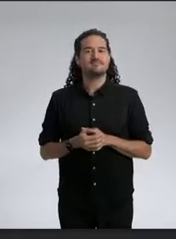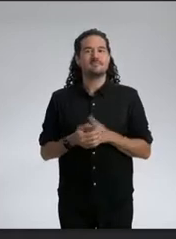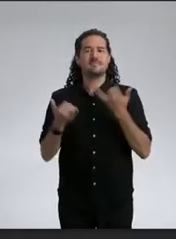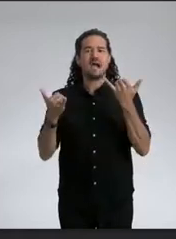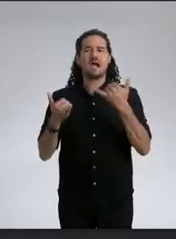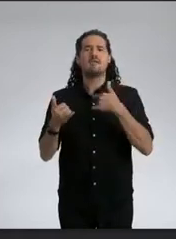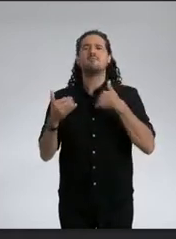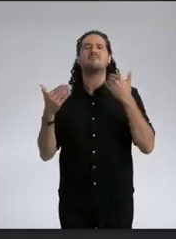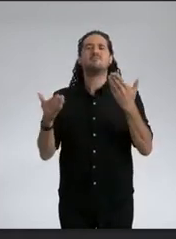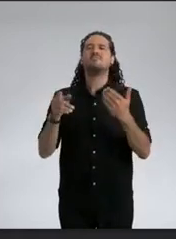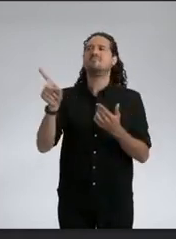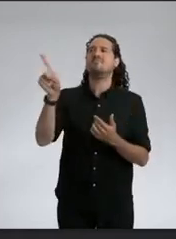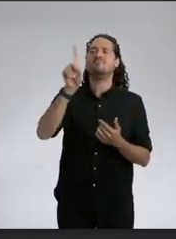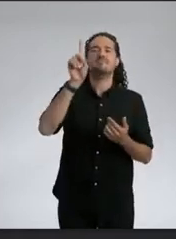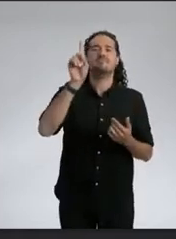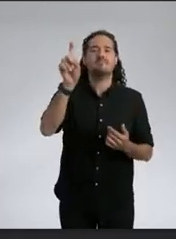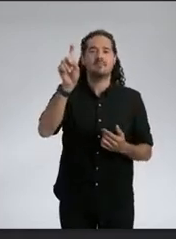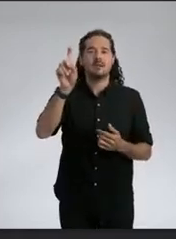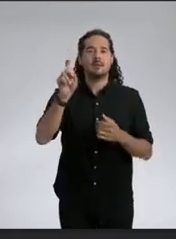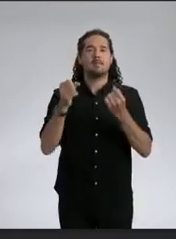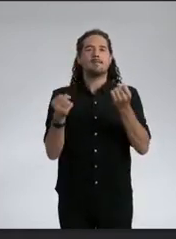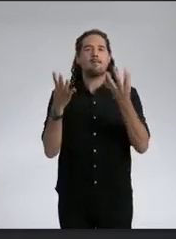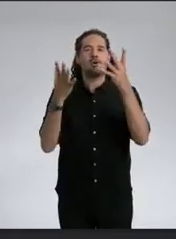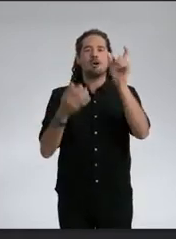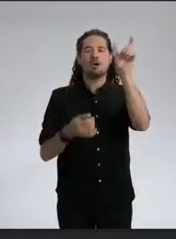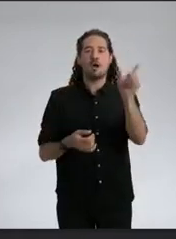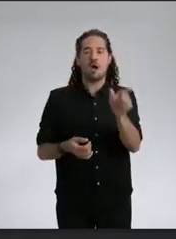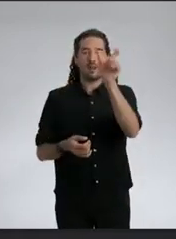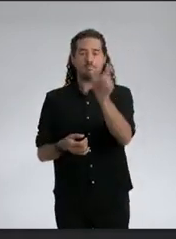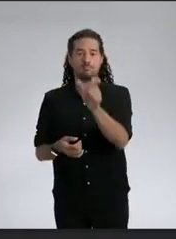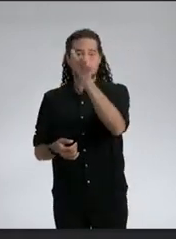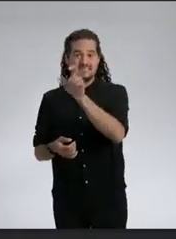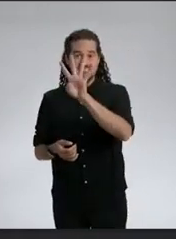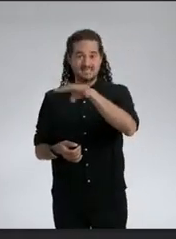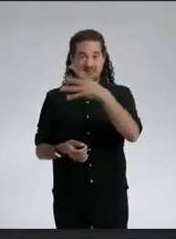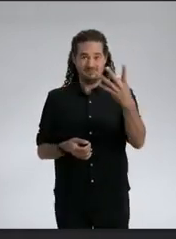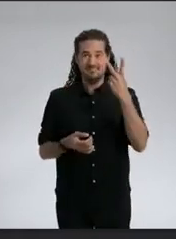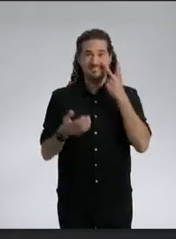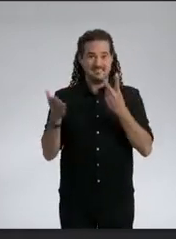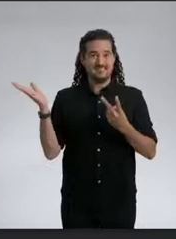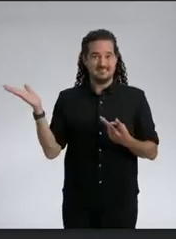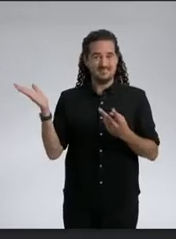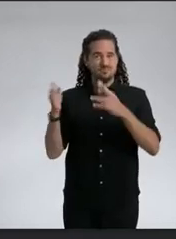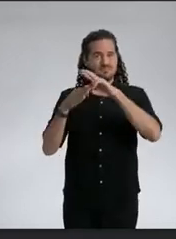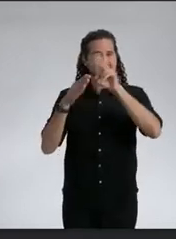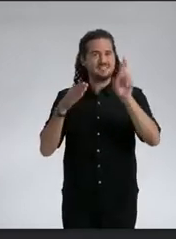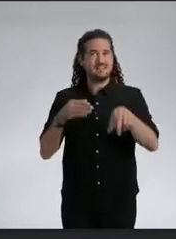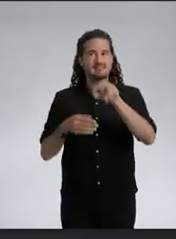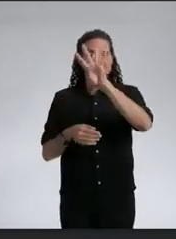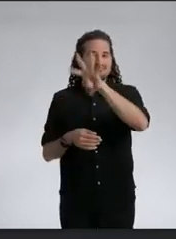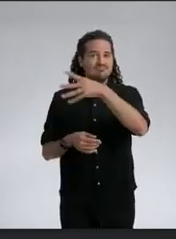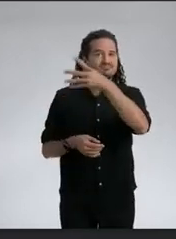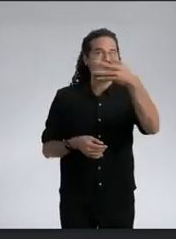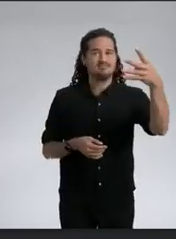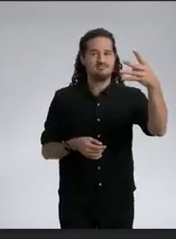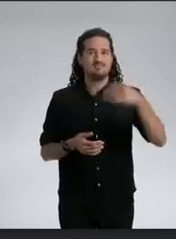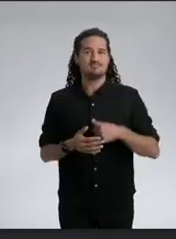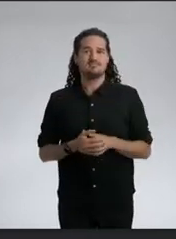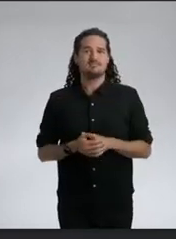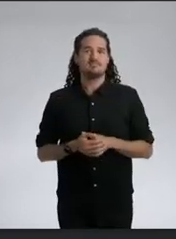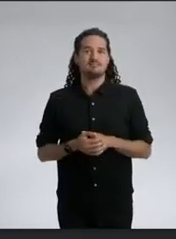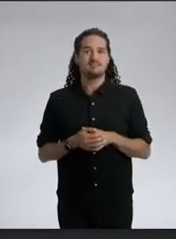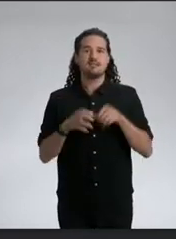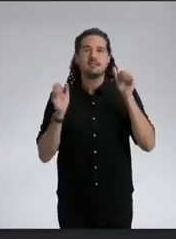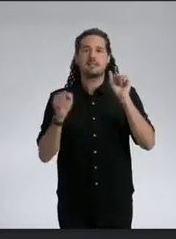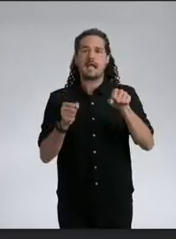to our new multi-column table that we added, and we'll see it's displaying the search results as well. And of course, we can clear the search to get